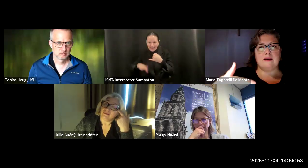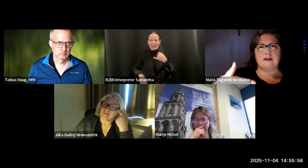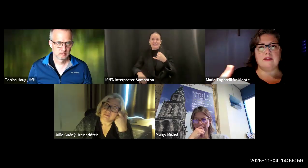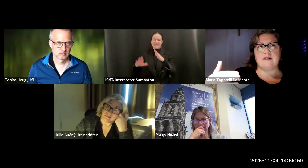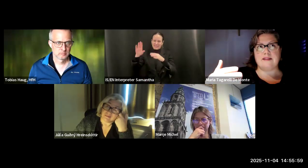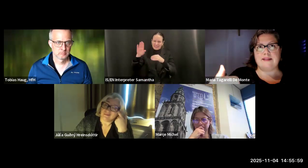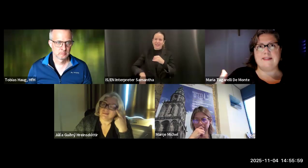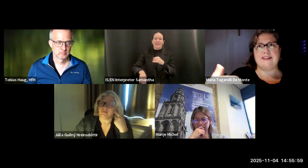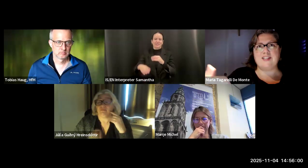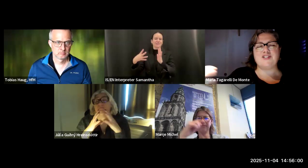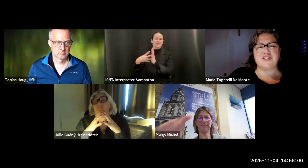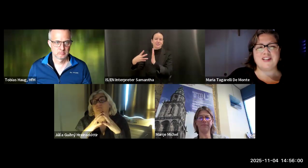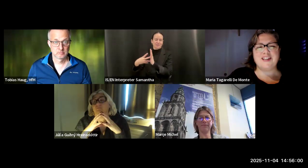and